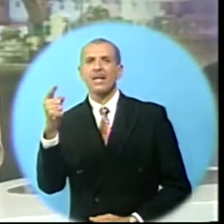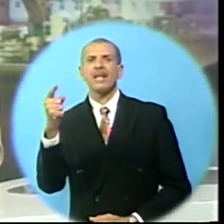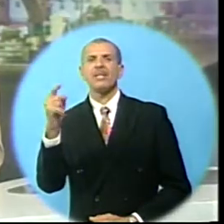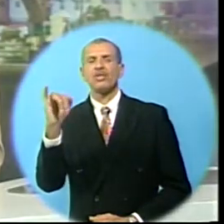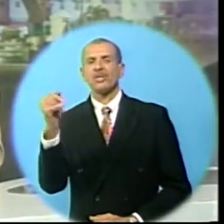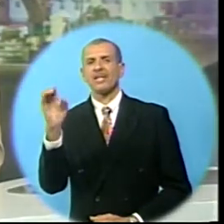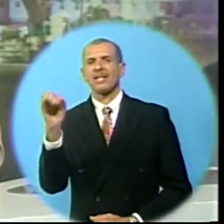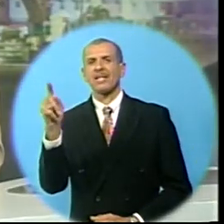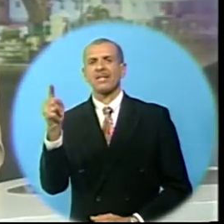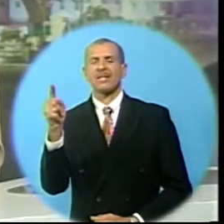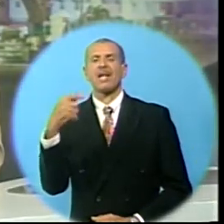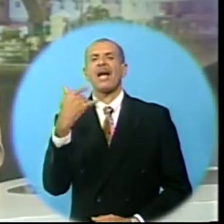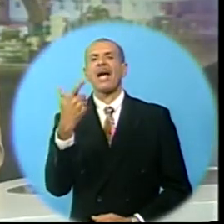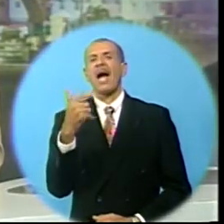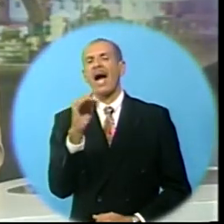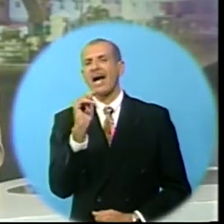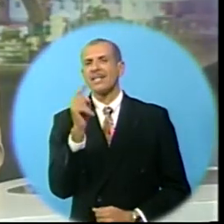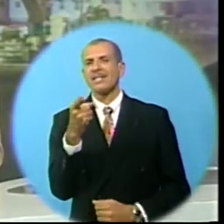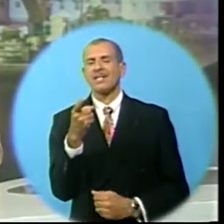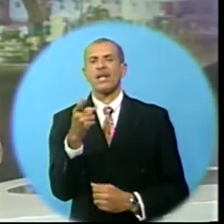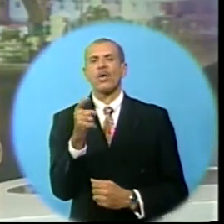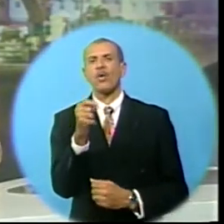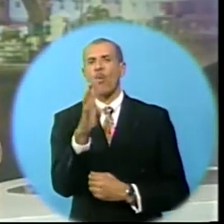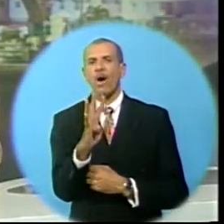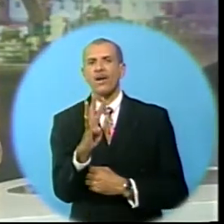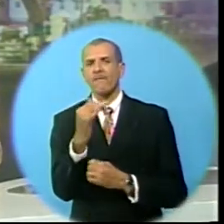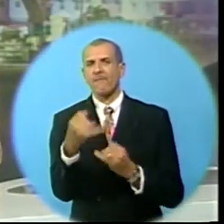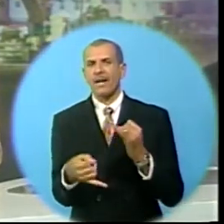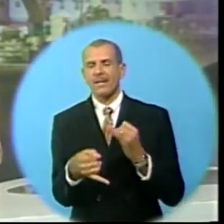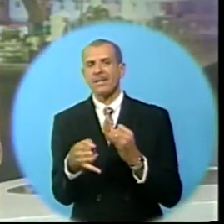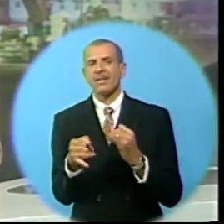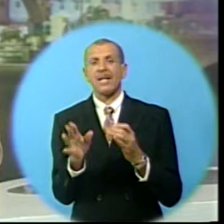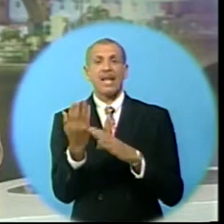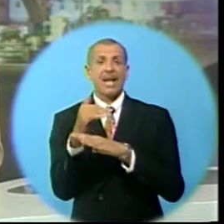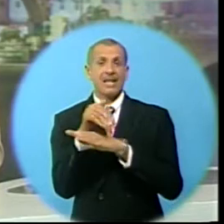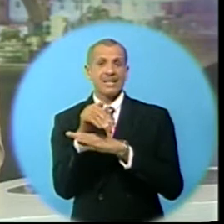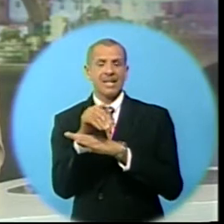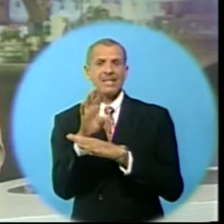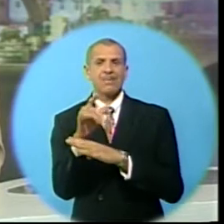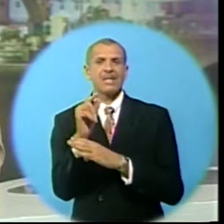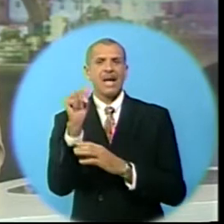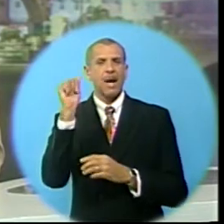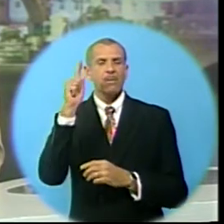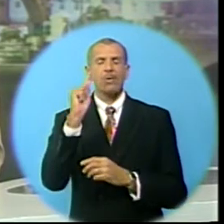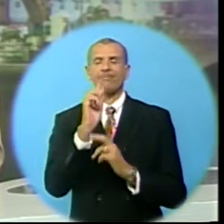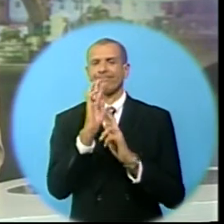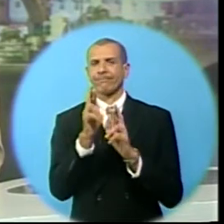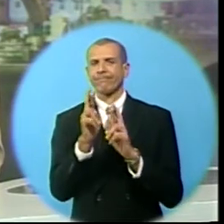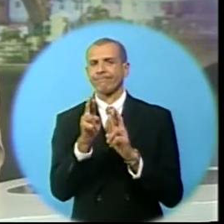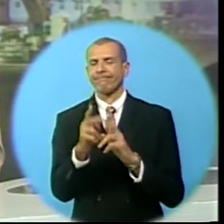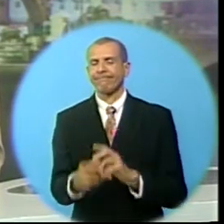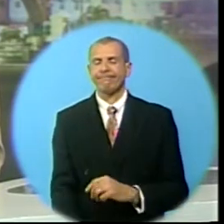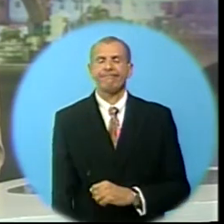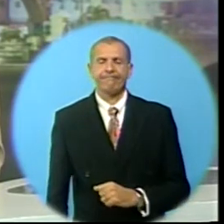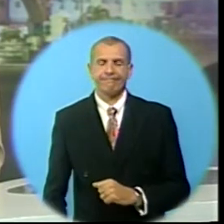men. Reporting on their quarterfinal encounters played at the Lime Courts last night is CBC's Anne-Marie Burke.